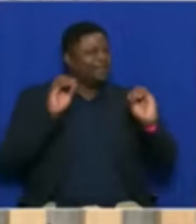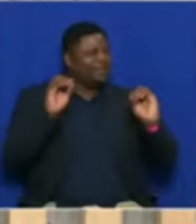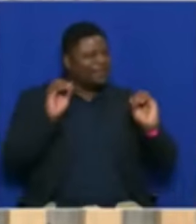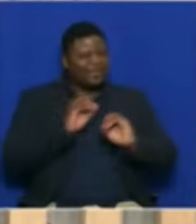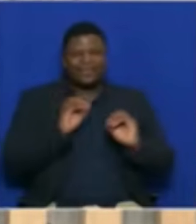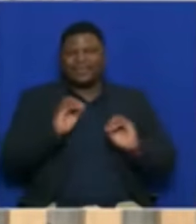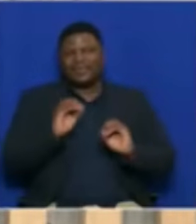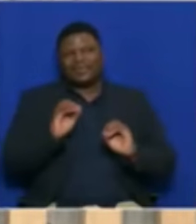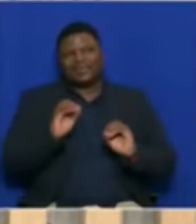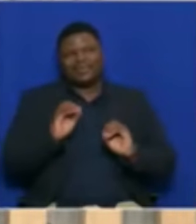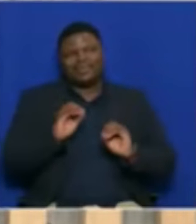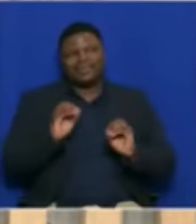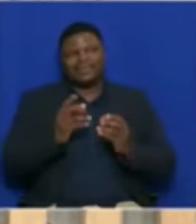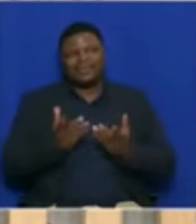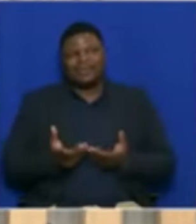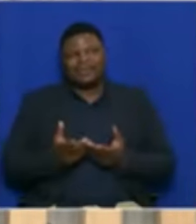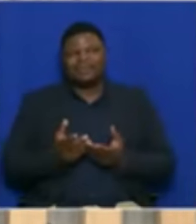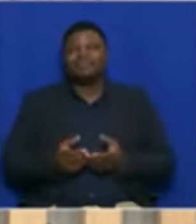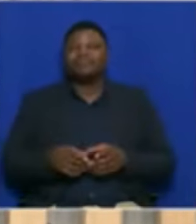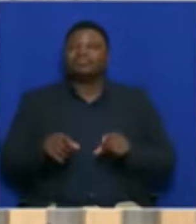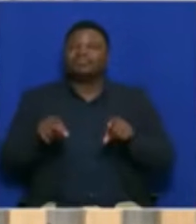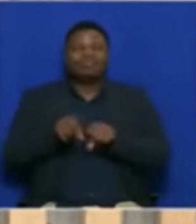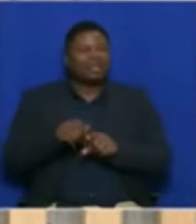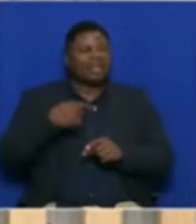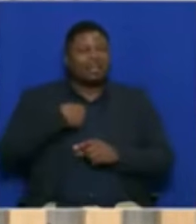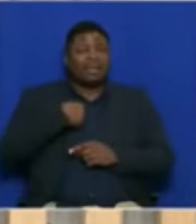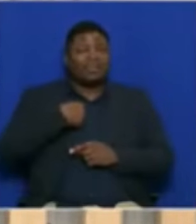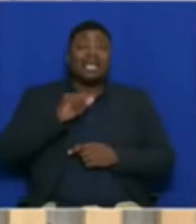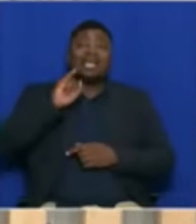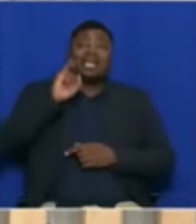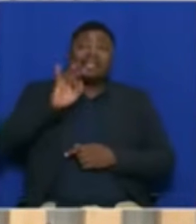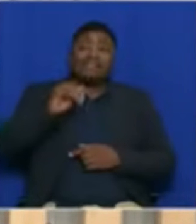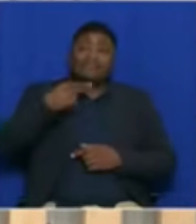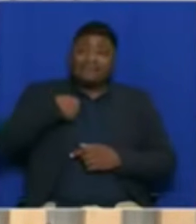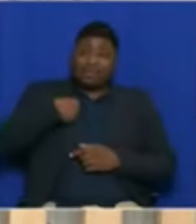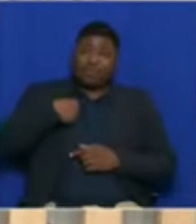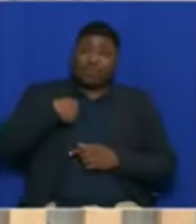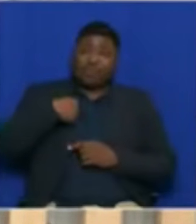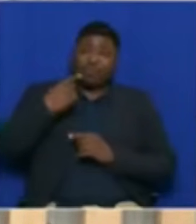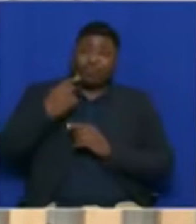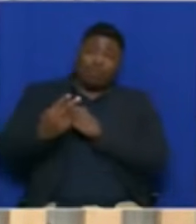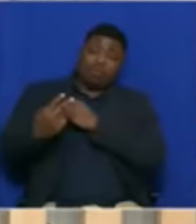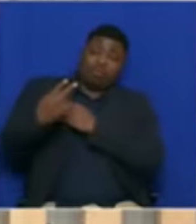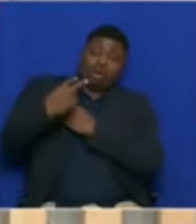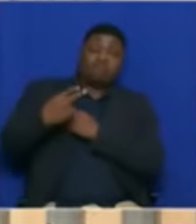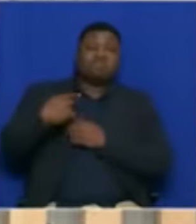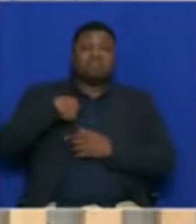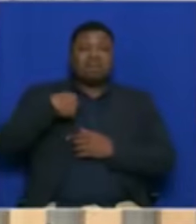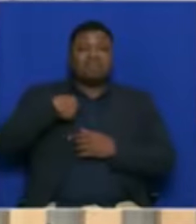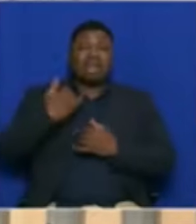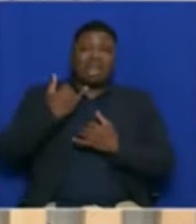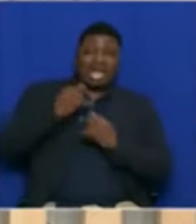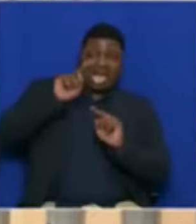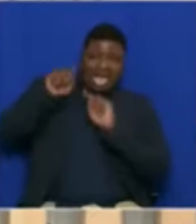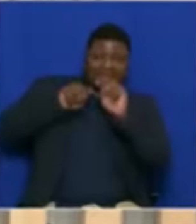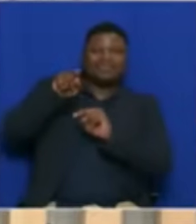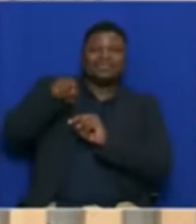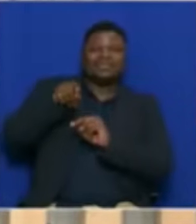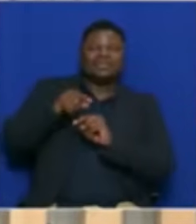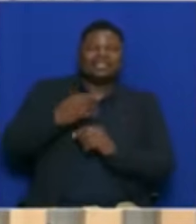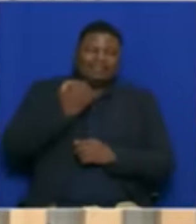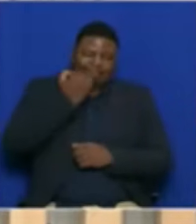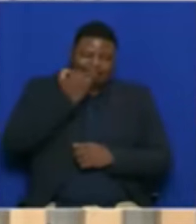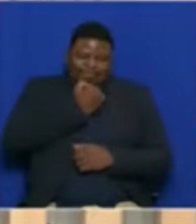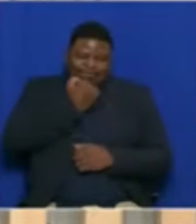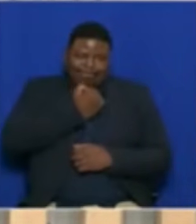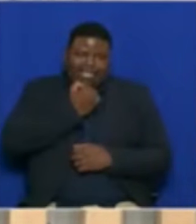come across as such, I would like to tender my apologies. I considered it to be perhaps a robust engagement on some of